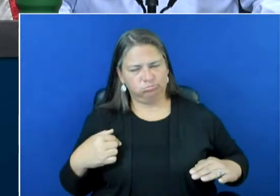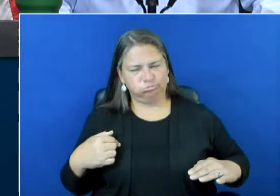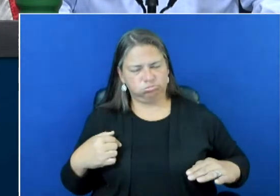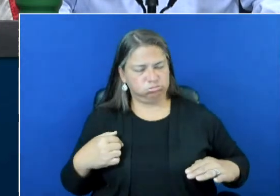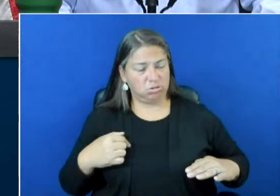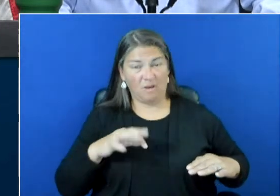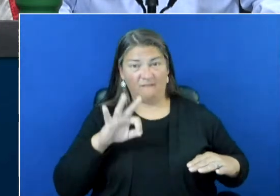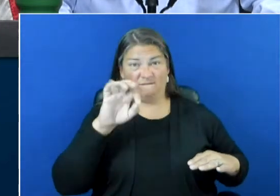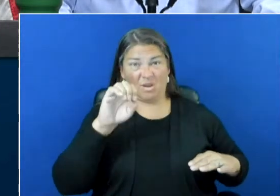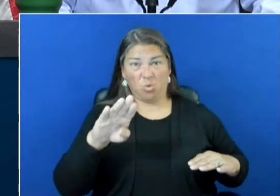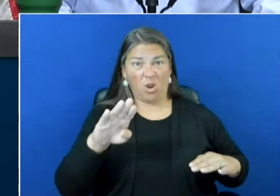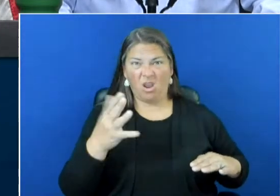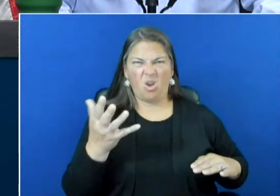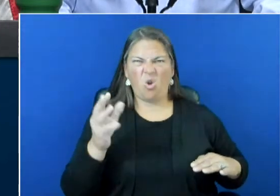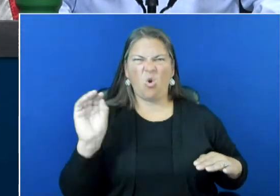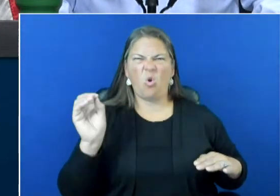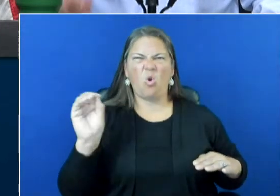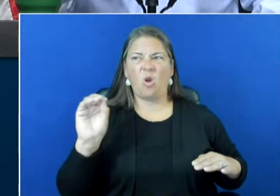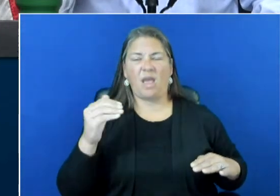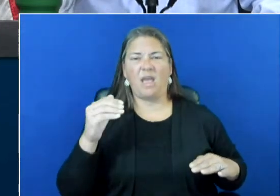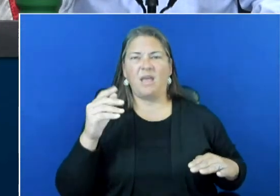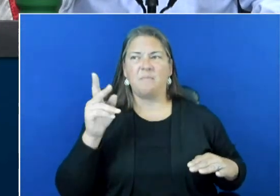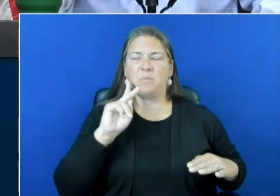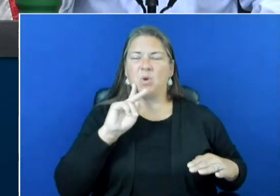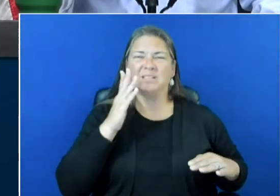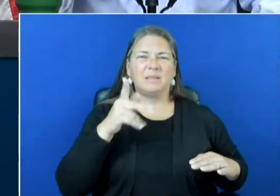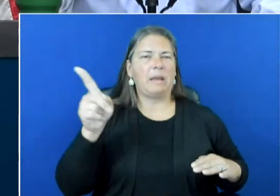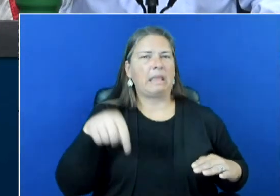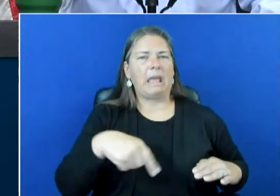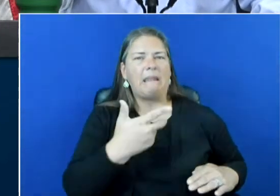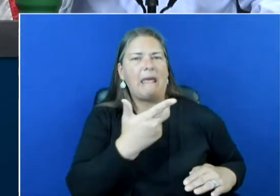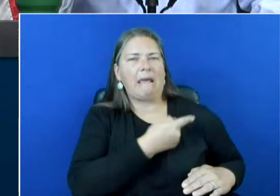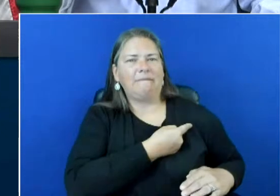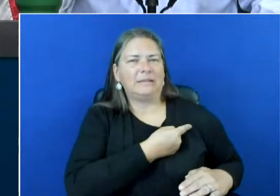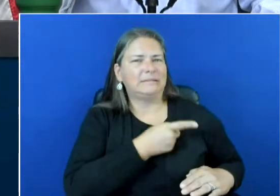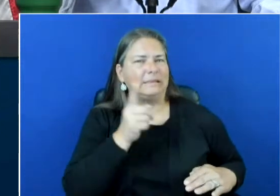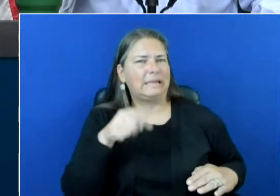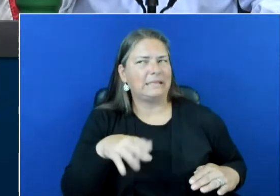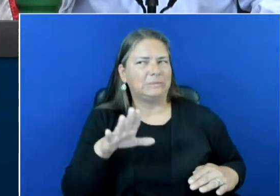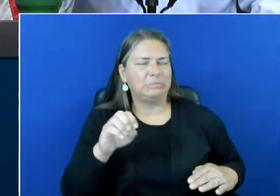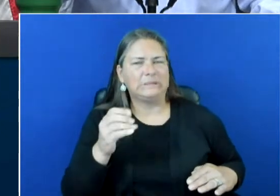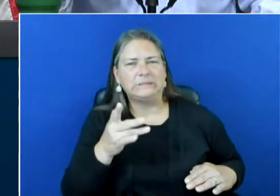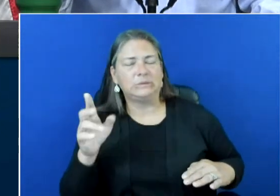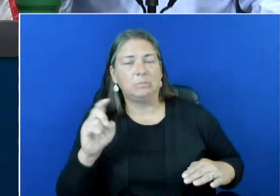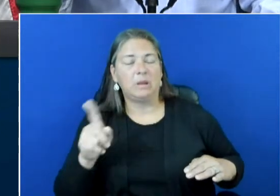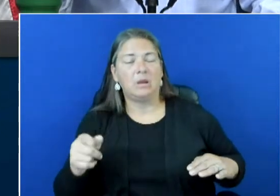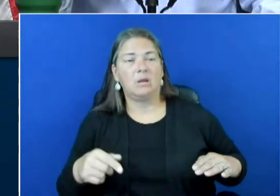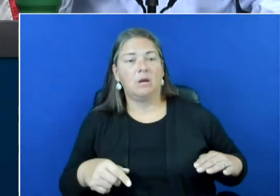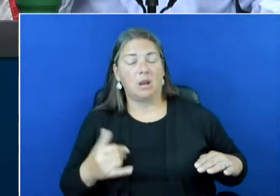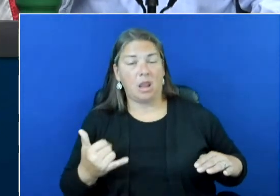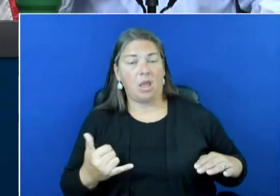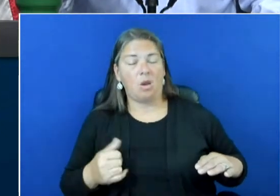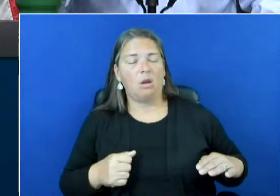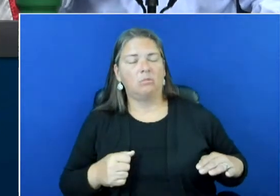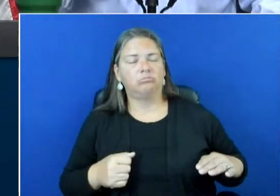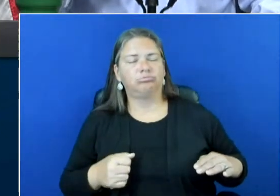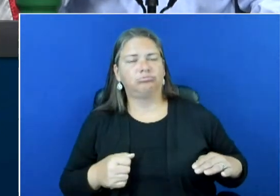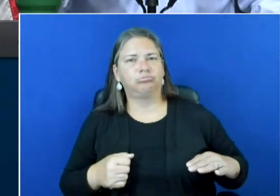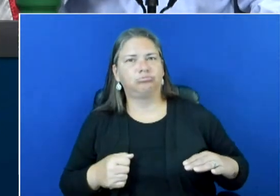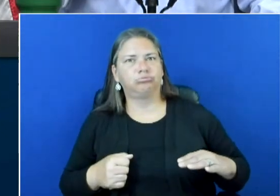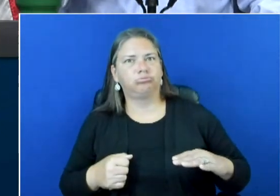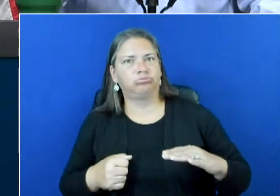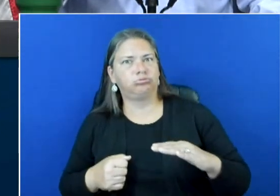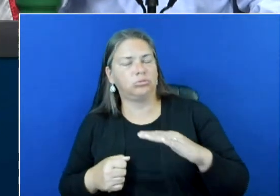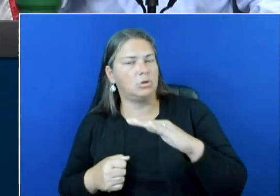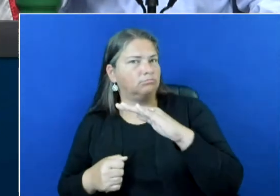to this vaccine. So we have the most cases now in Kentucky since before the